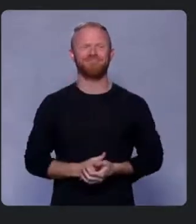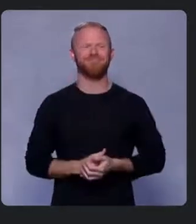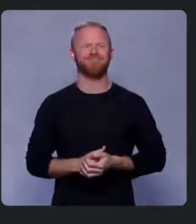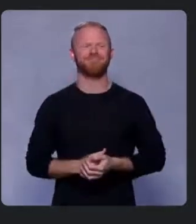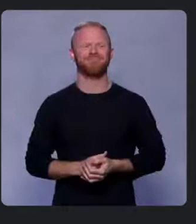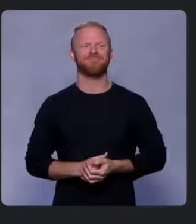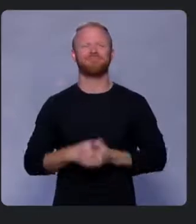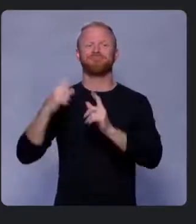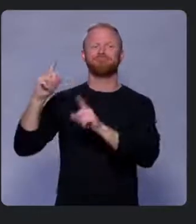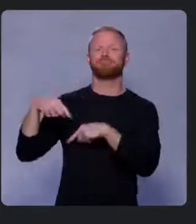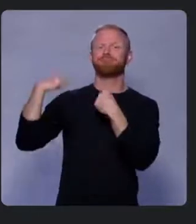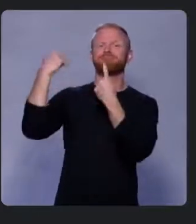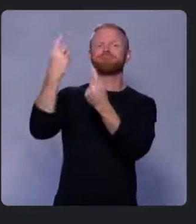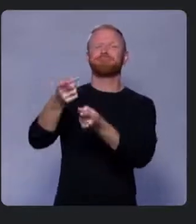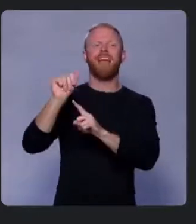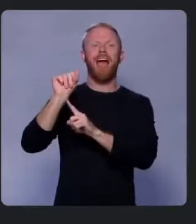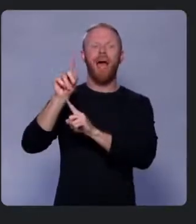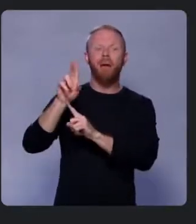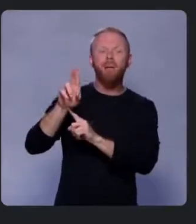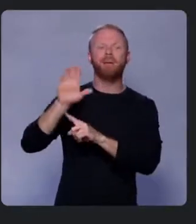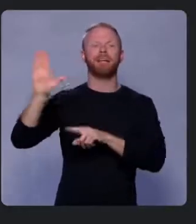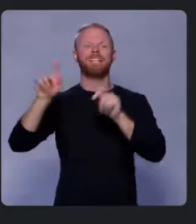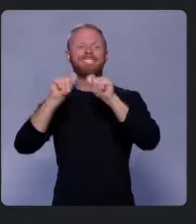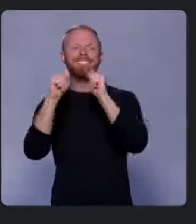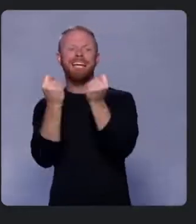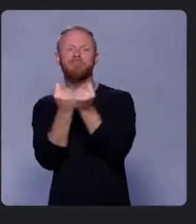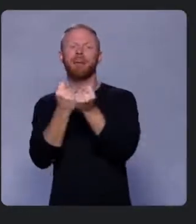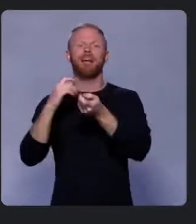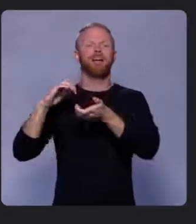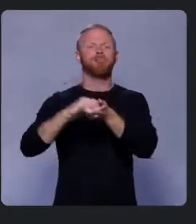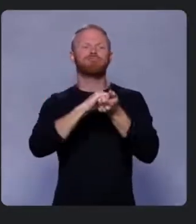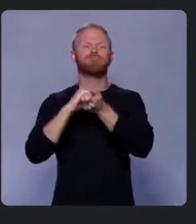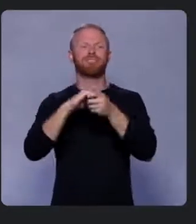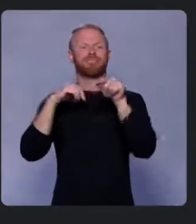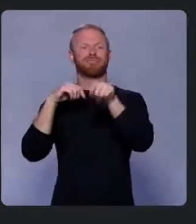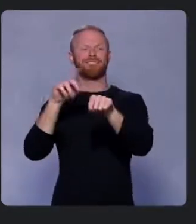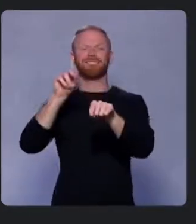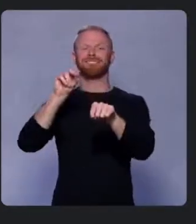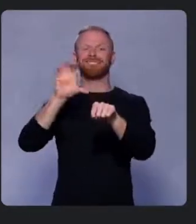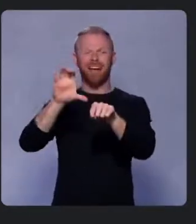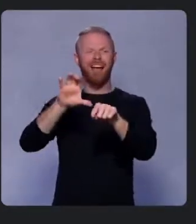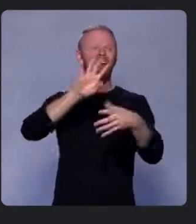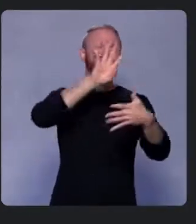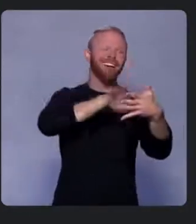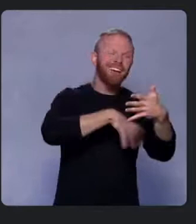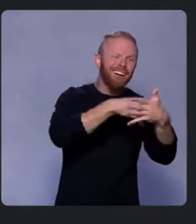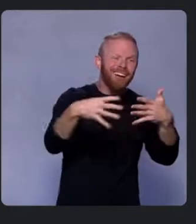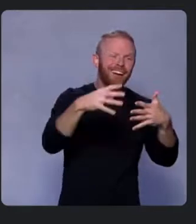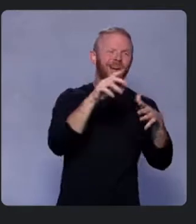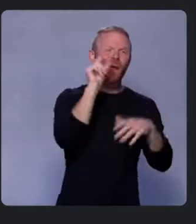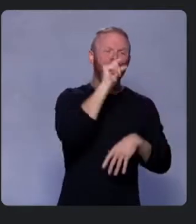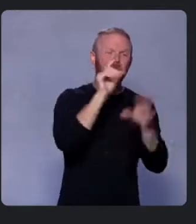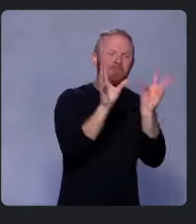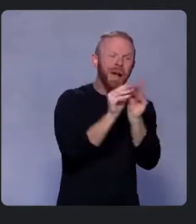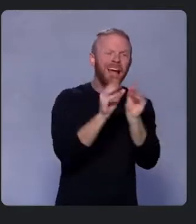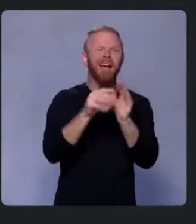Up to now, Adu and his team have been collaborating in the doc and scheduling separate Google Meet calls to review their